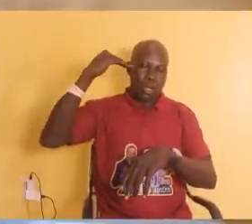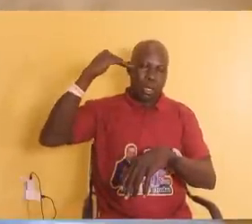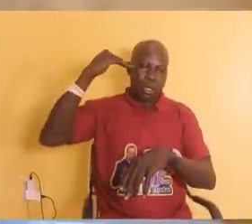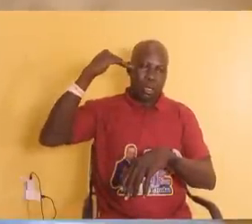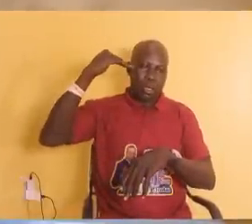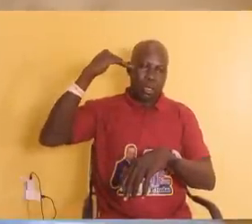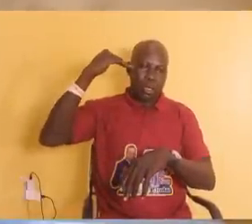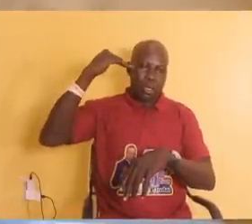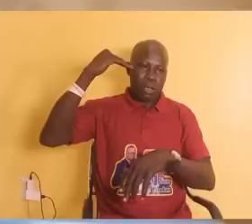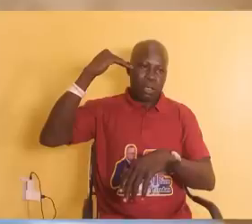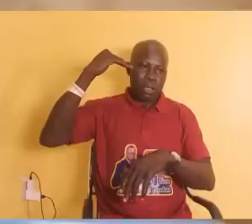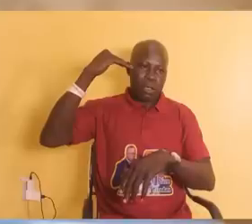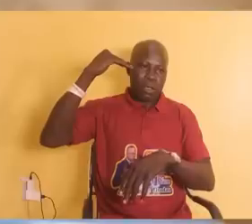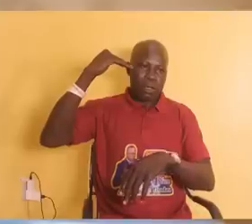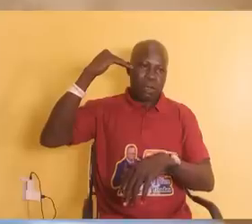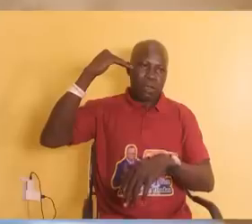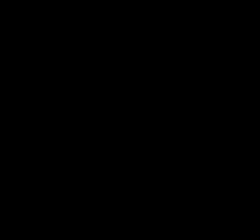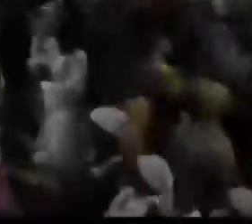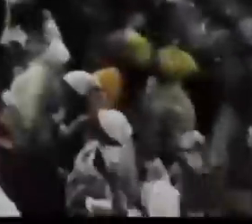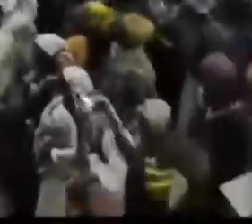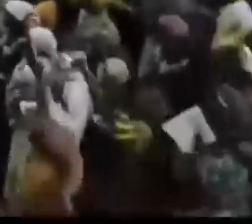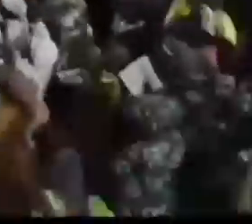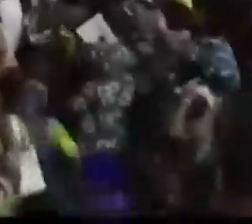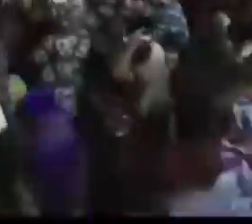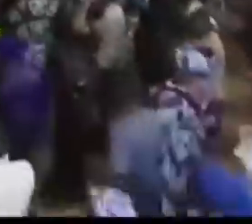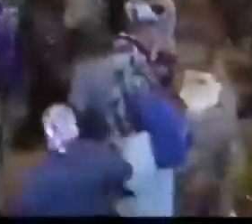Idobi, Airport Area, ni ilu Ibadan.